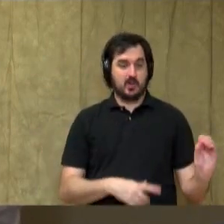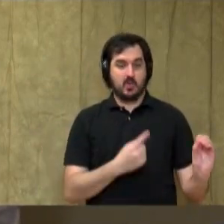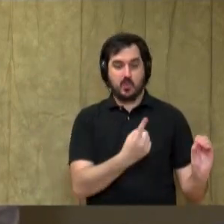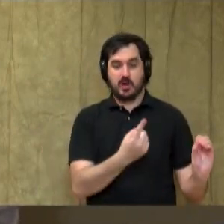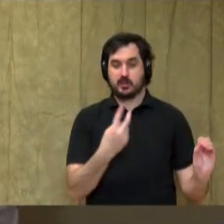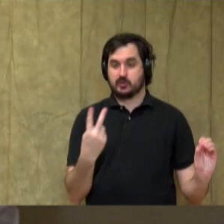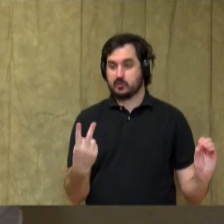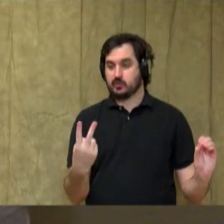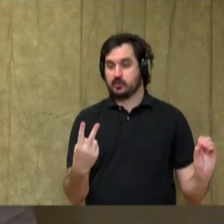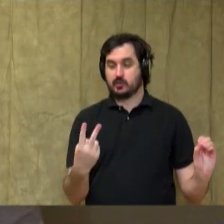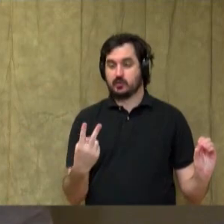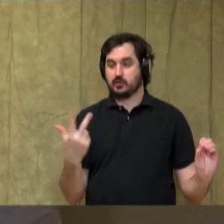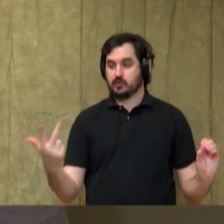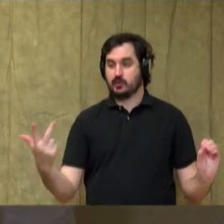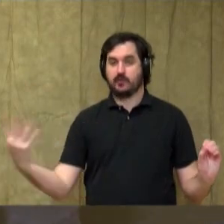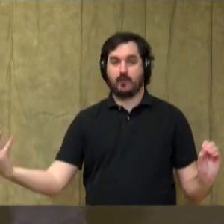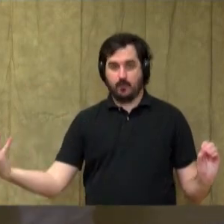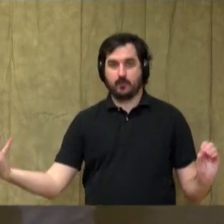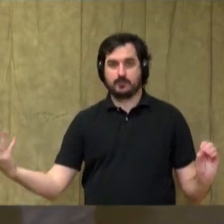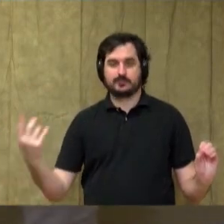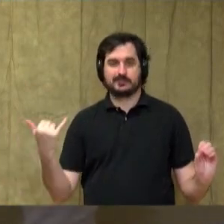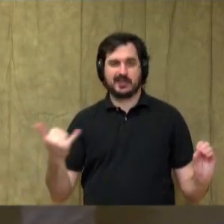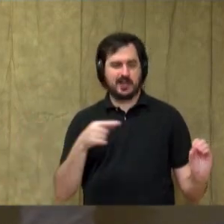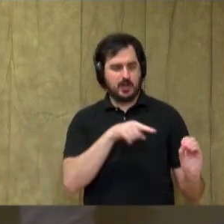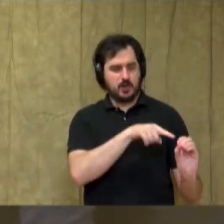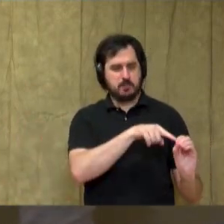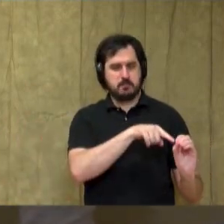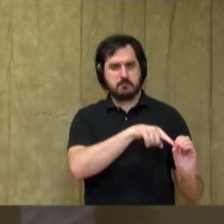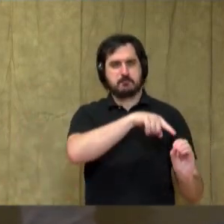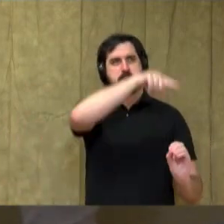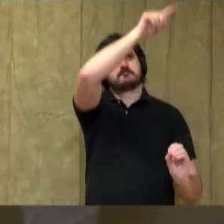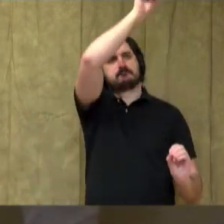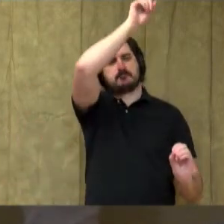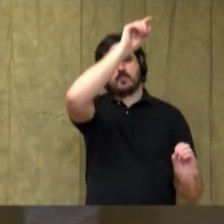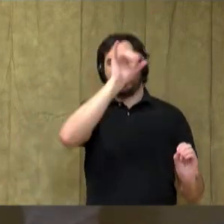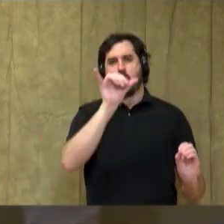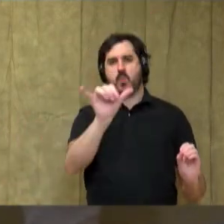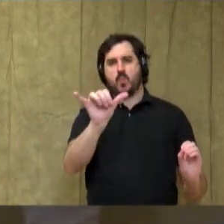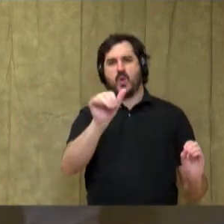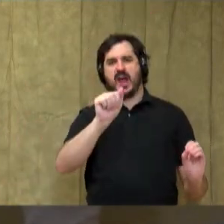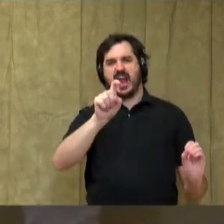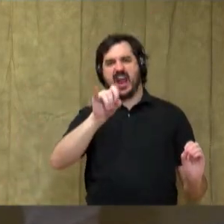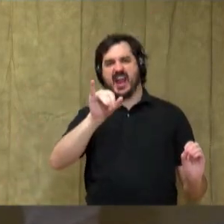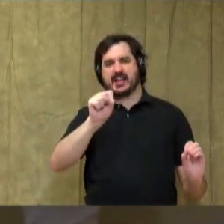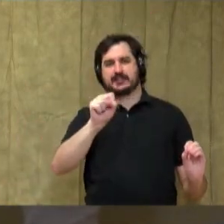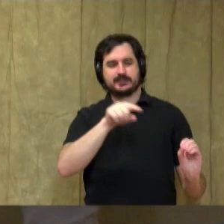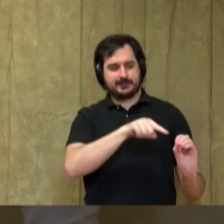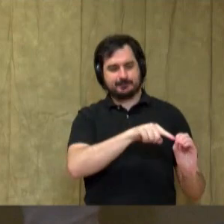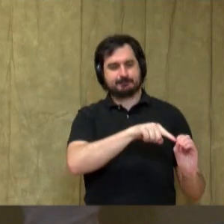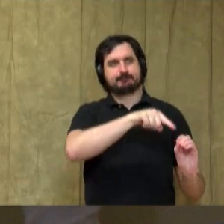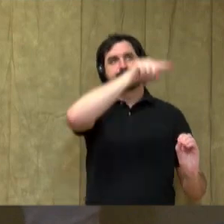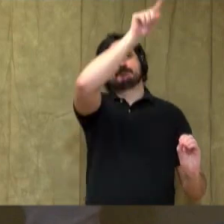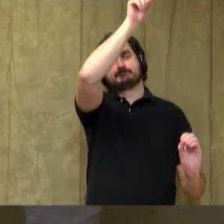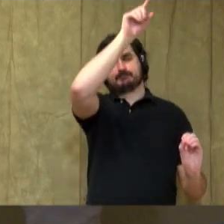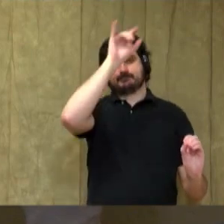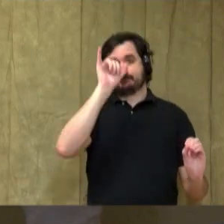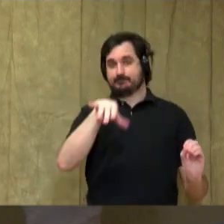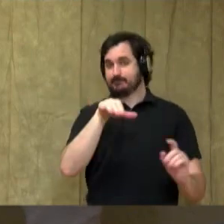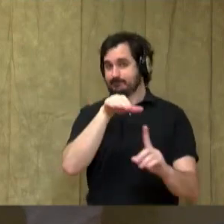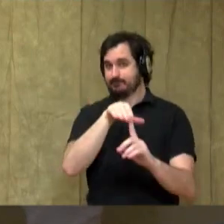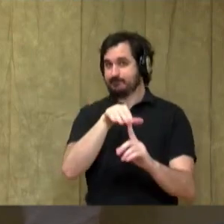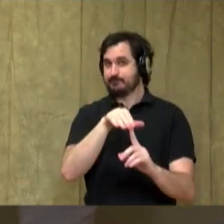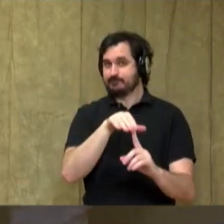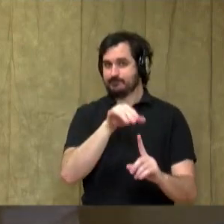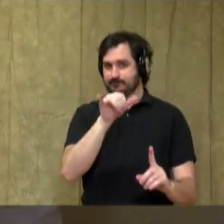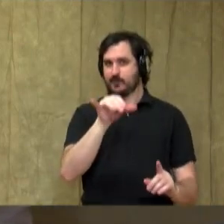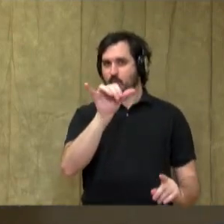4. Now we're going to look at our y-axis. As a reminder, our y-axis is the vertical number